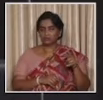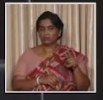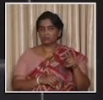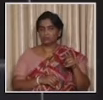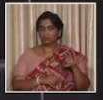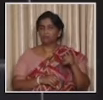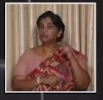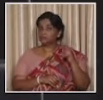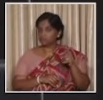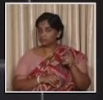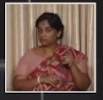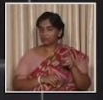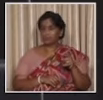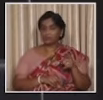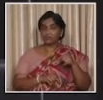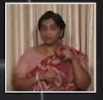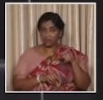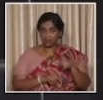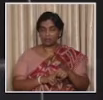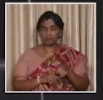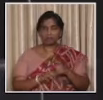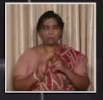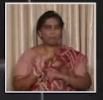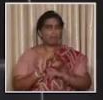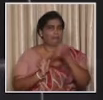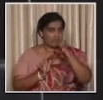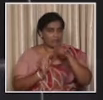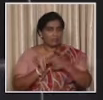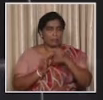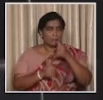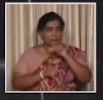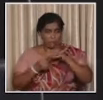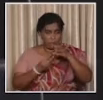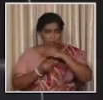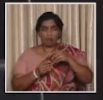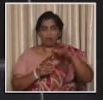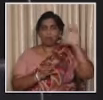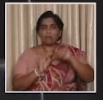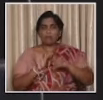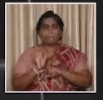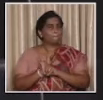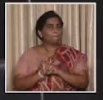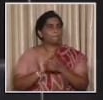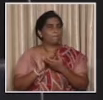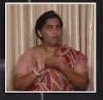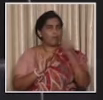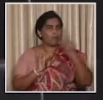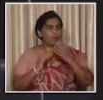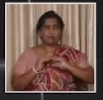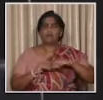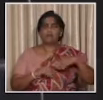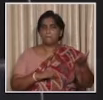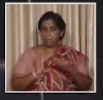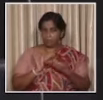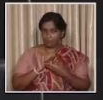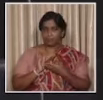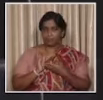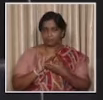it's already expired. Past the expiry date, they are sending the chemicals to treatment plants.